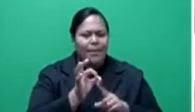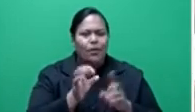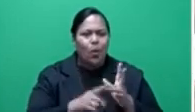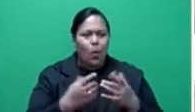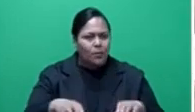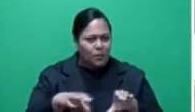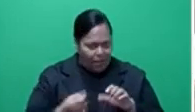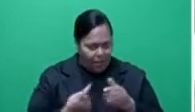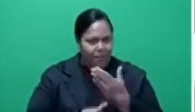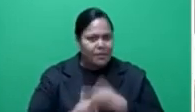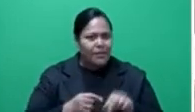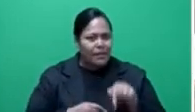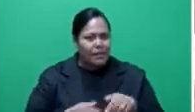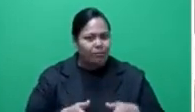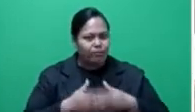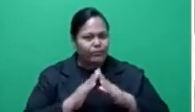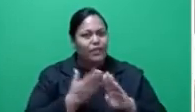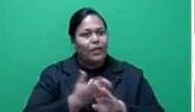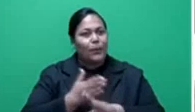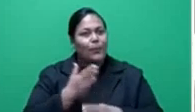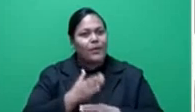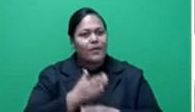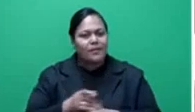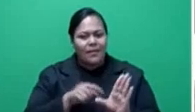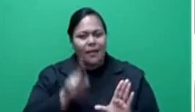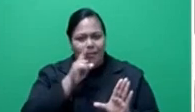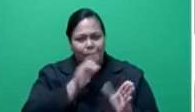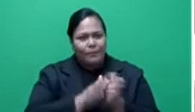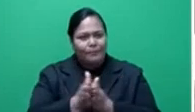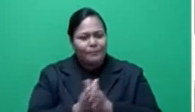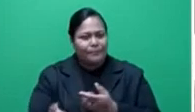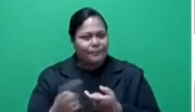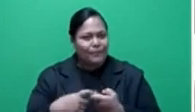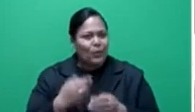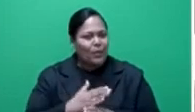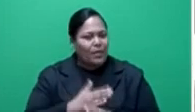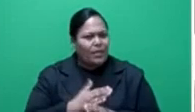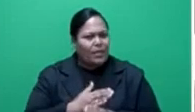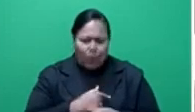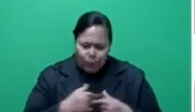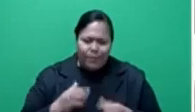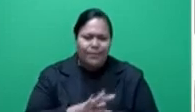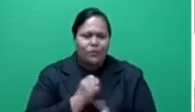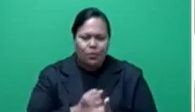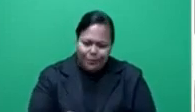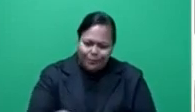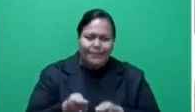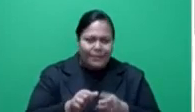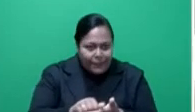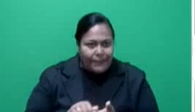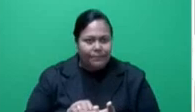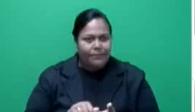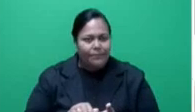being created, which a lot of the young people, in fact, are into. And we look forward to obviously making sure that we retain the skill sets and